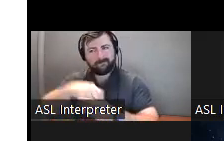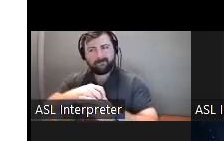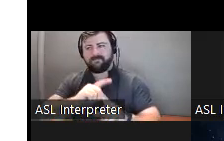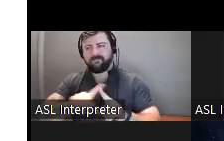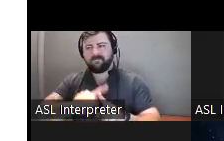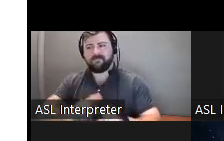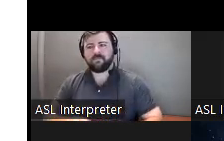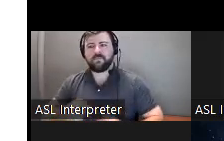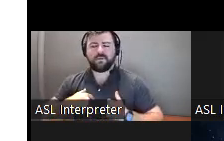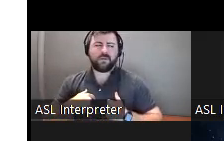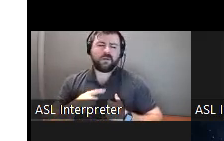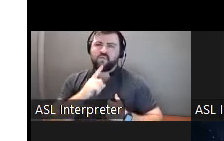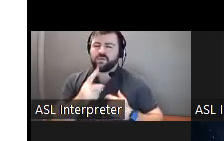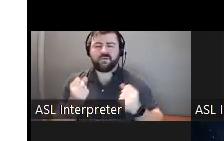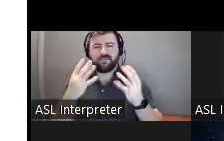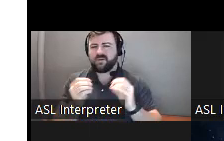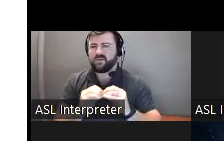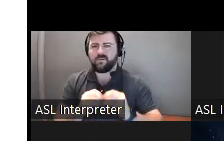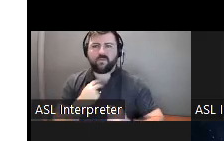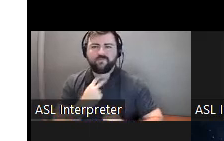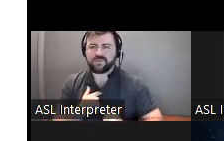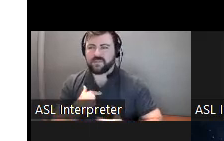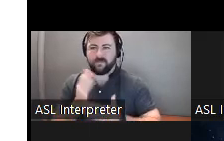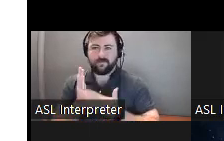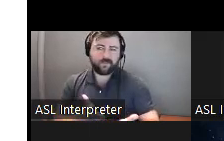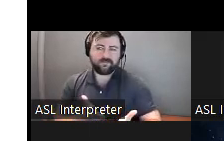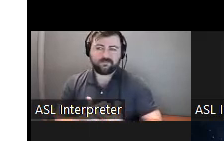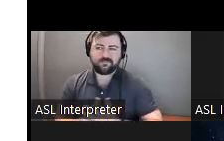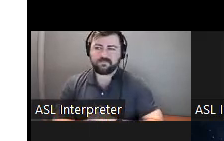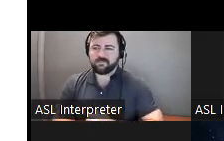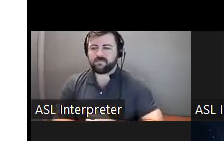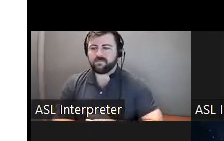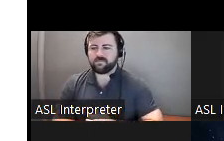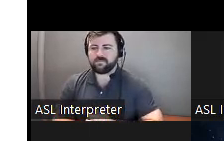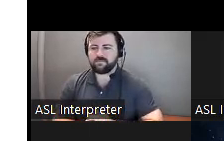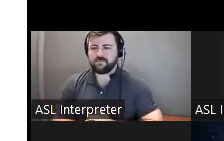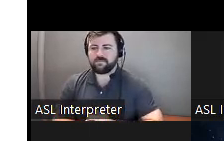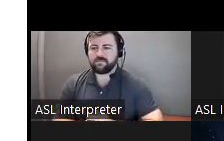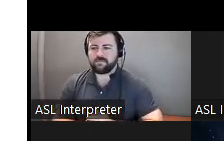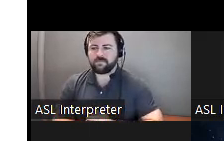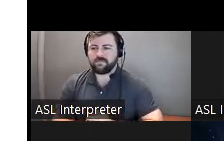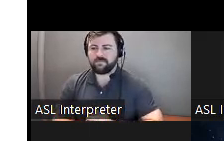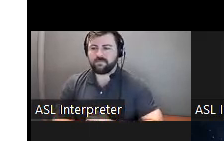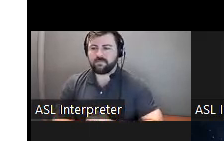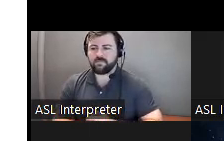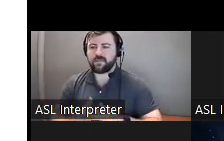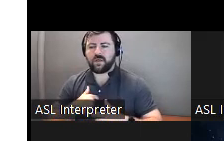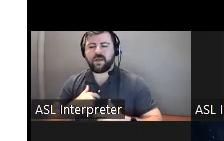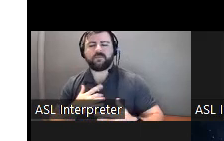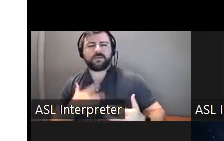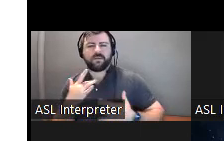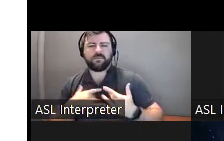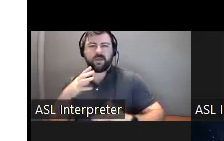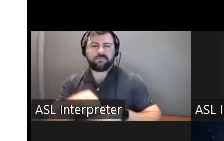and there's many more voices that I bring. I am excited to be in this space because I